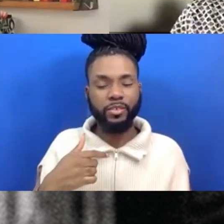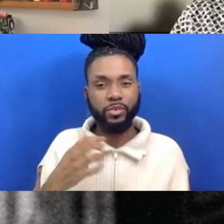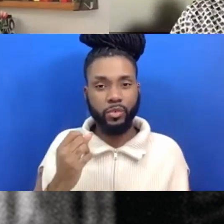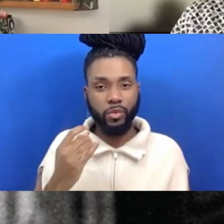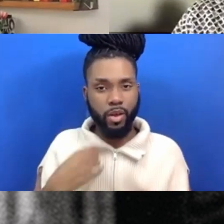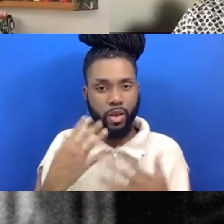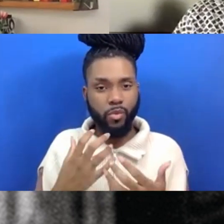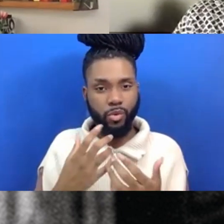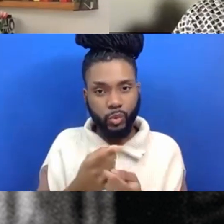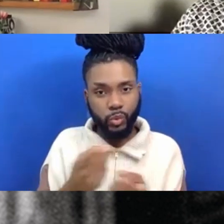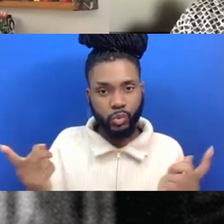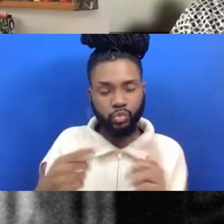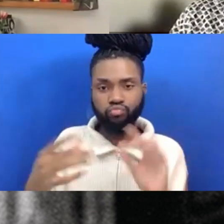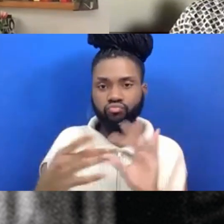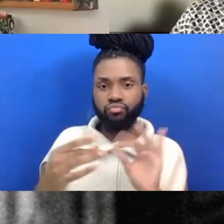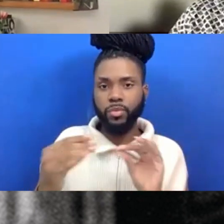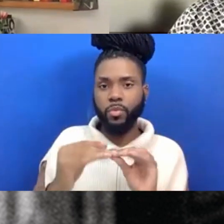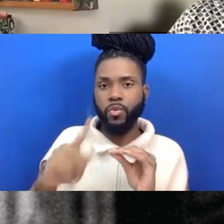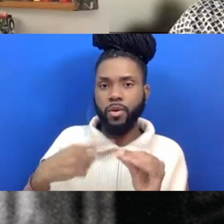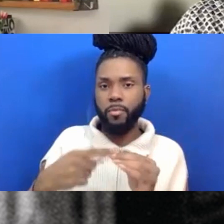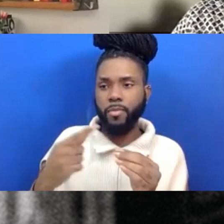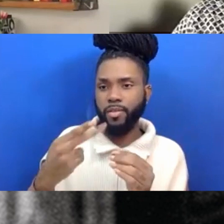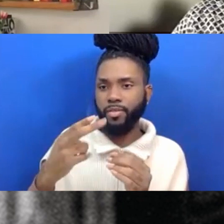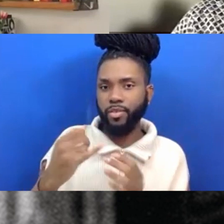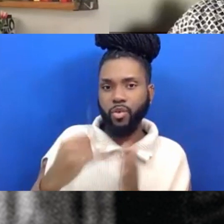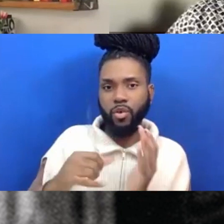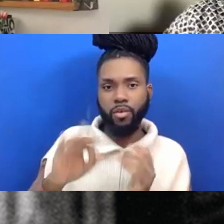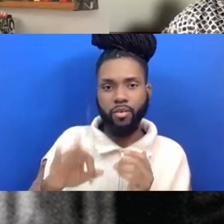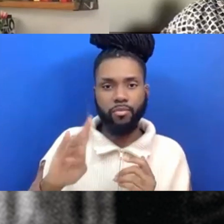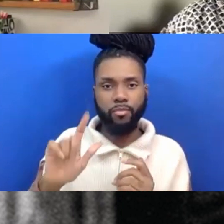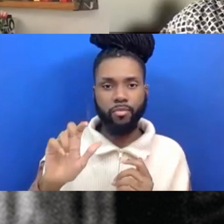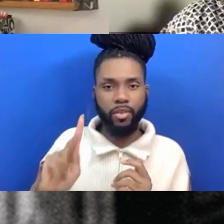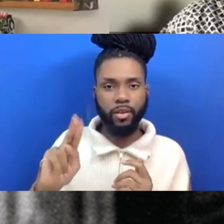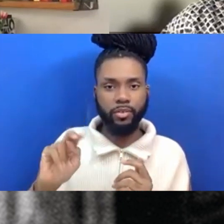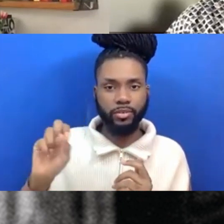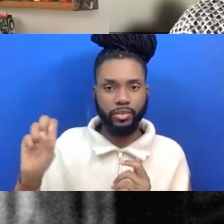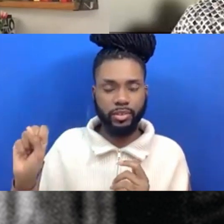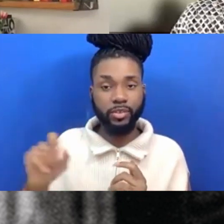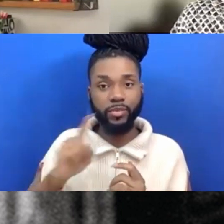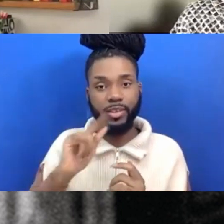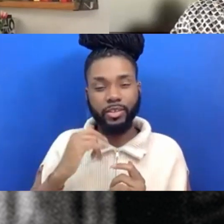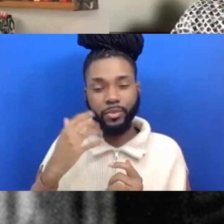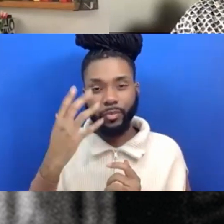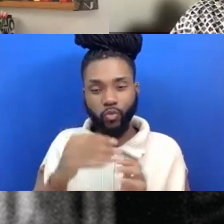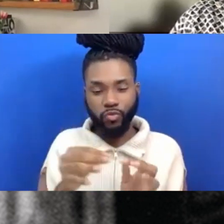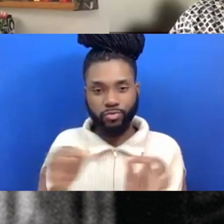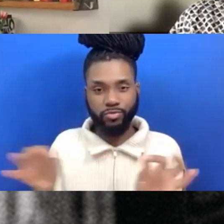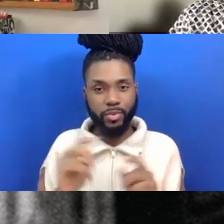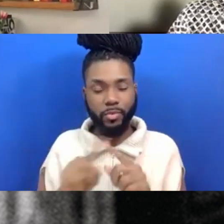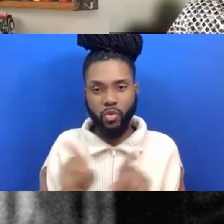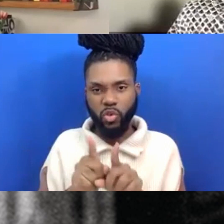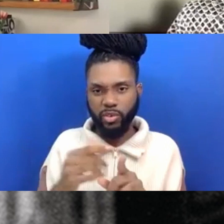art of Blackness. I mean, that's such a gorgeous turn of phrase, but it's also meaningful.